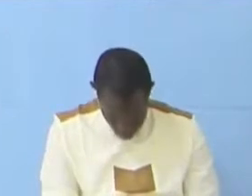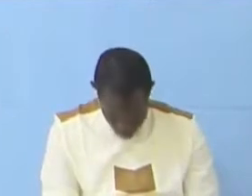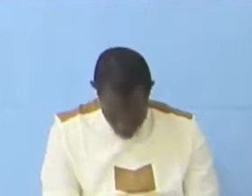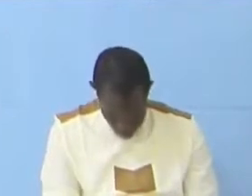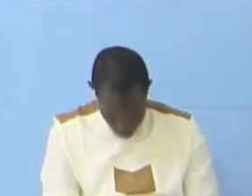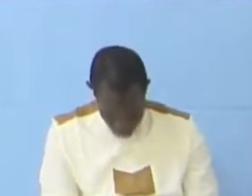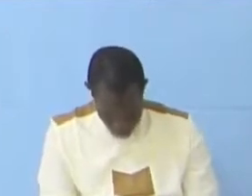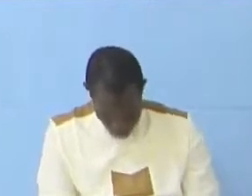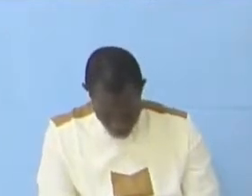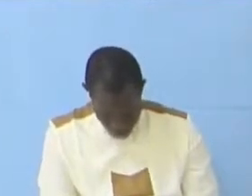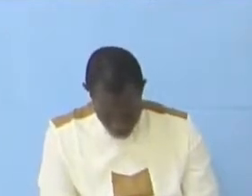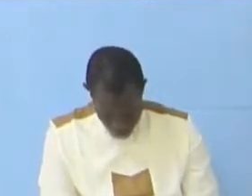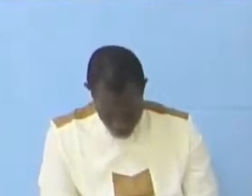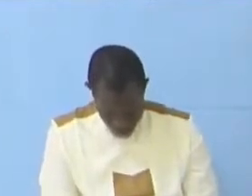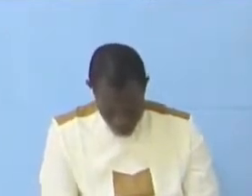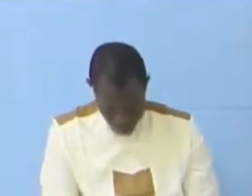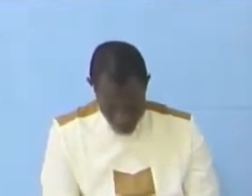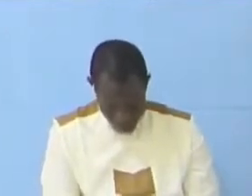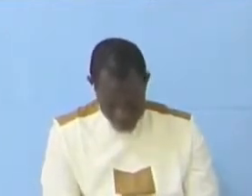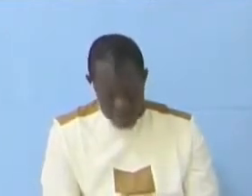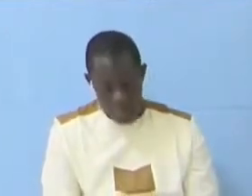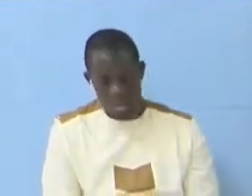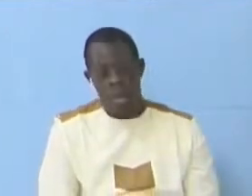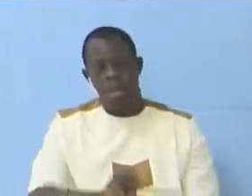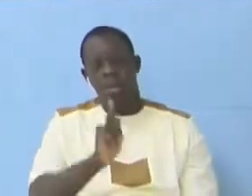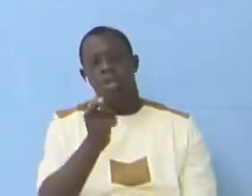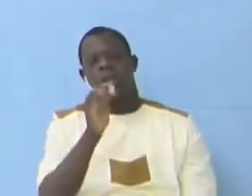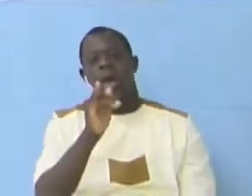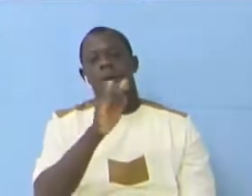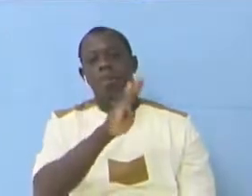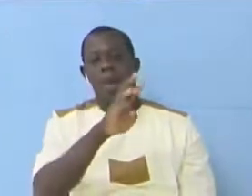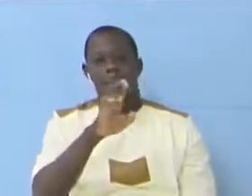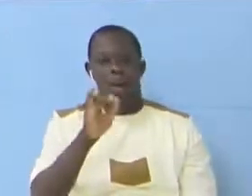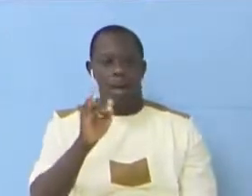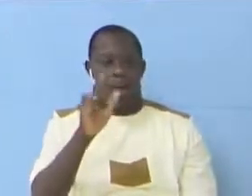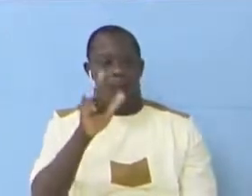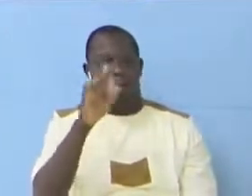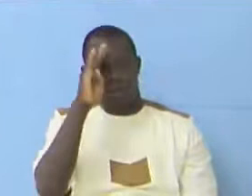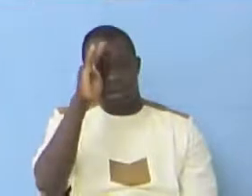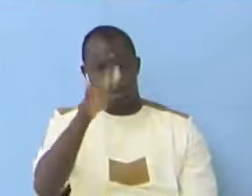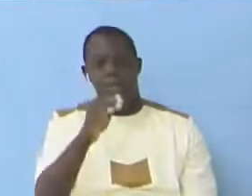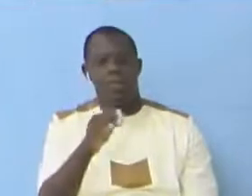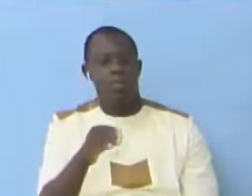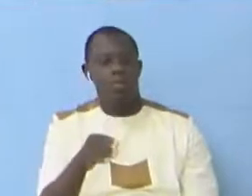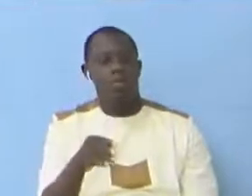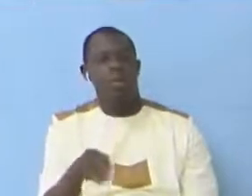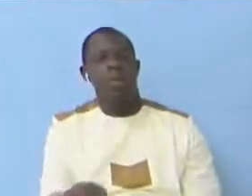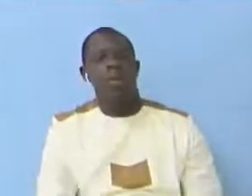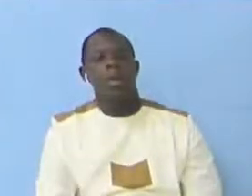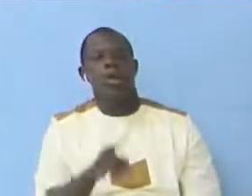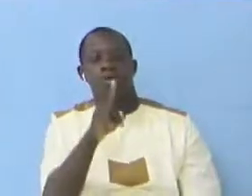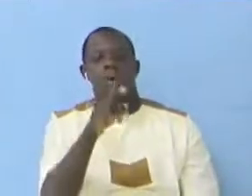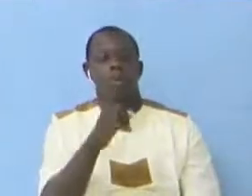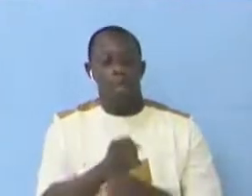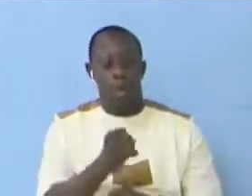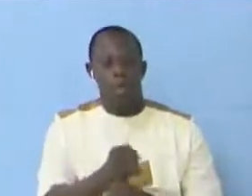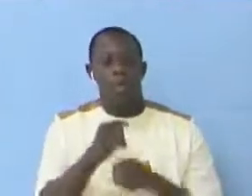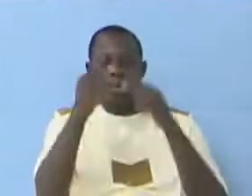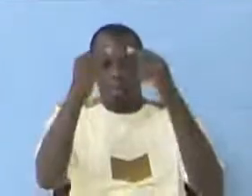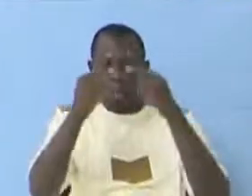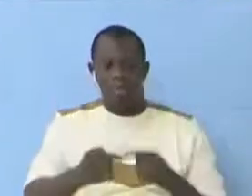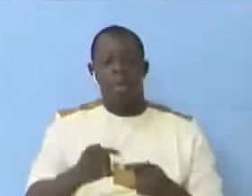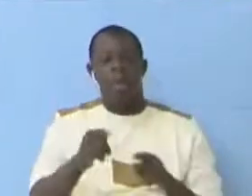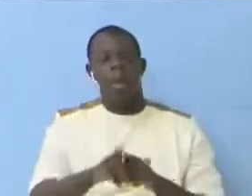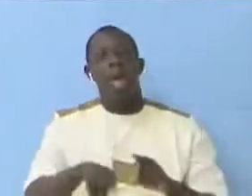Jibril Seka, jërëjëf ñu ngi lay gërëm. Jibril Seka, thank you very much. We are thanking you. Leeral bi nga leeral nii. Your statement here,